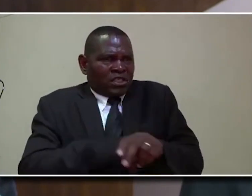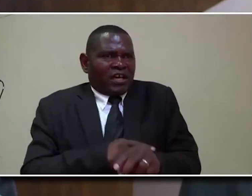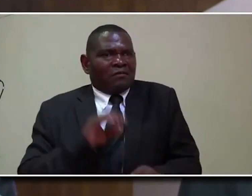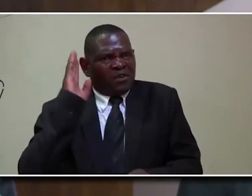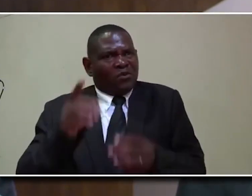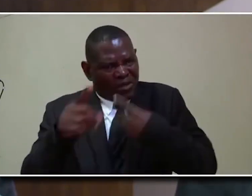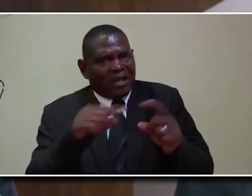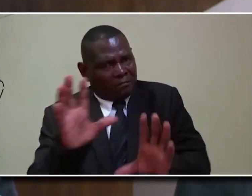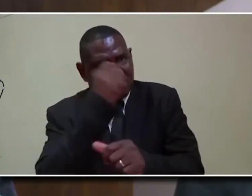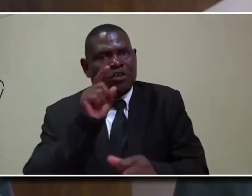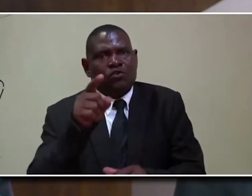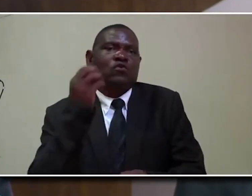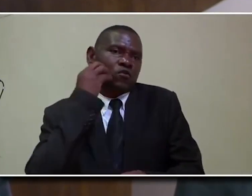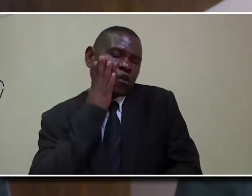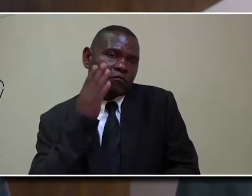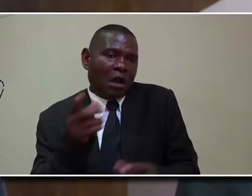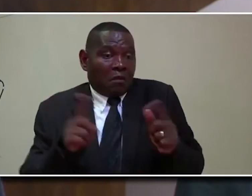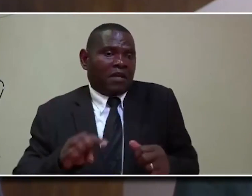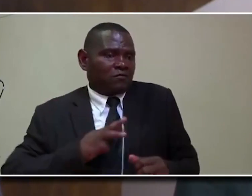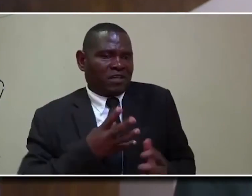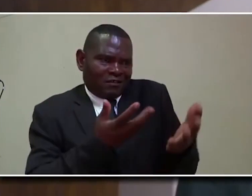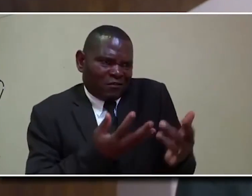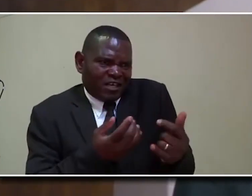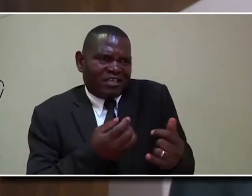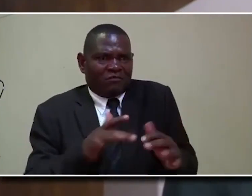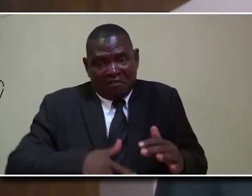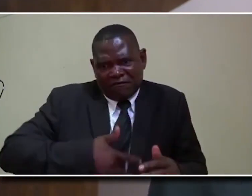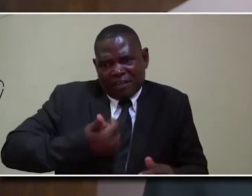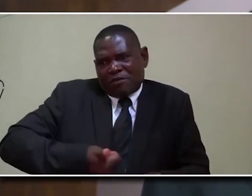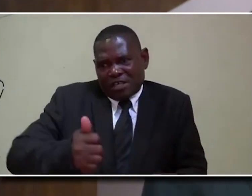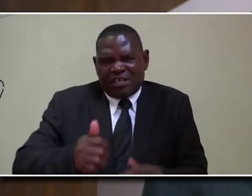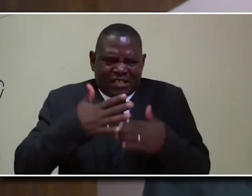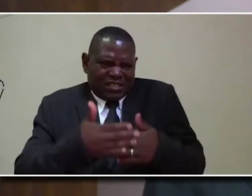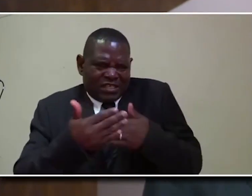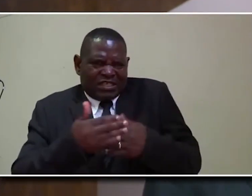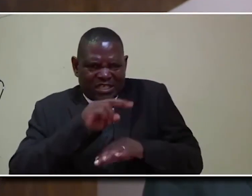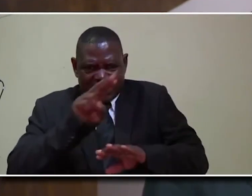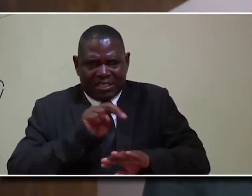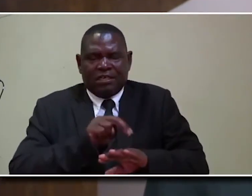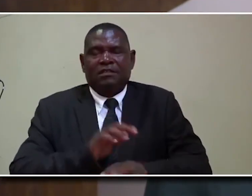while we are waiting, we experience his presence.